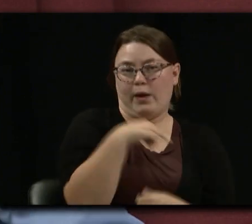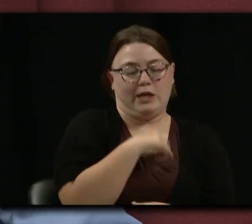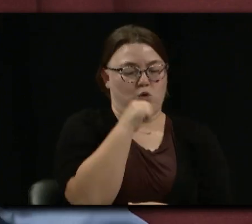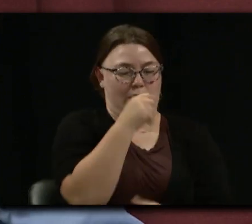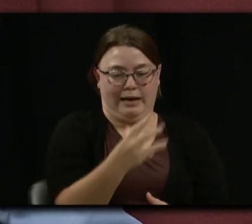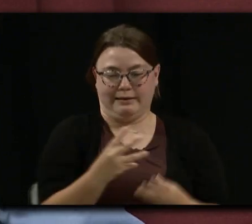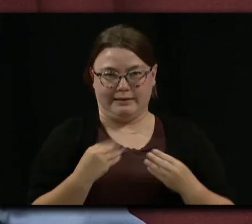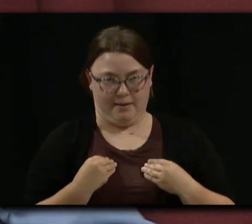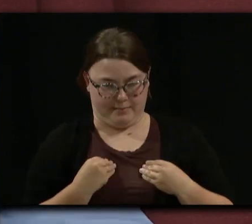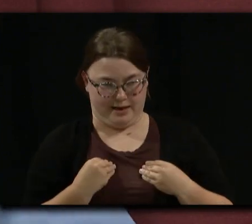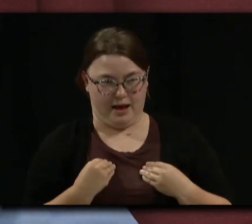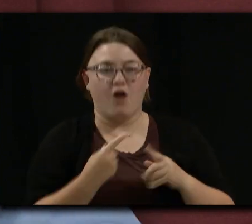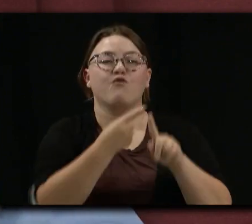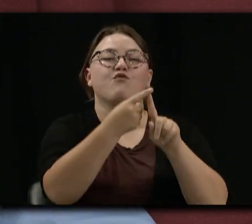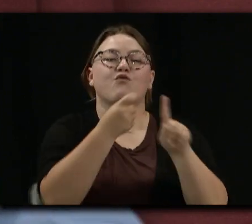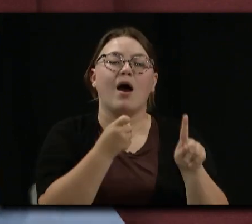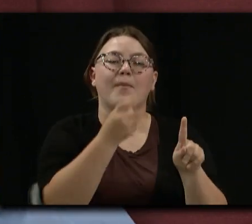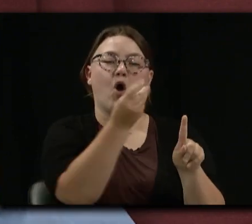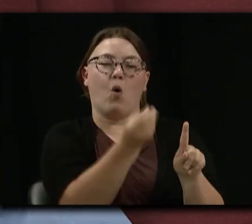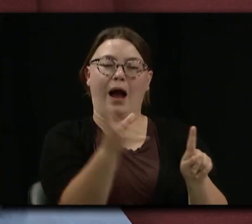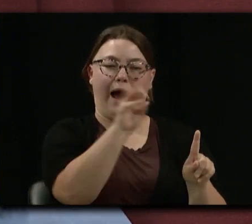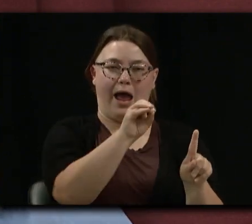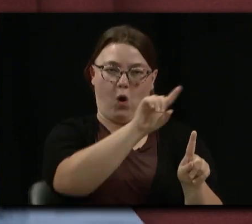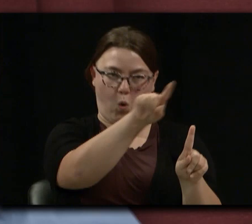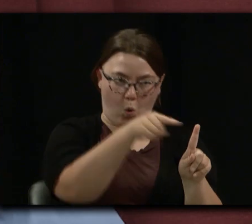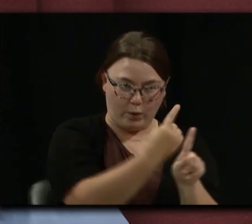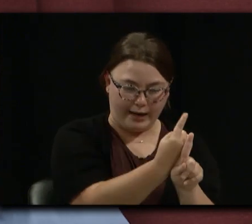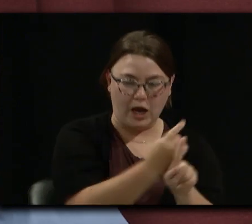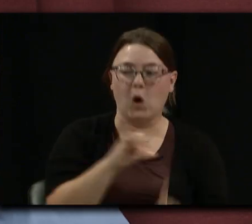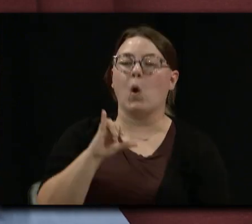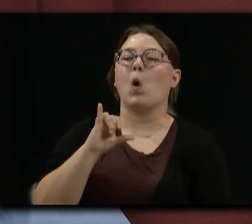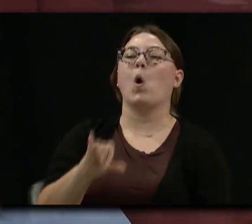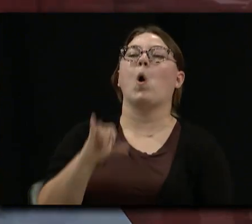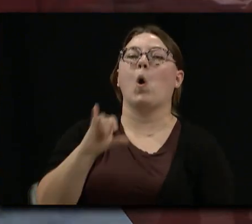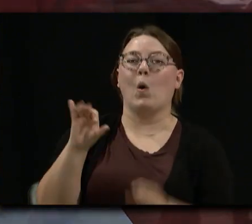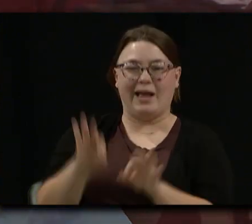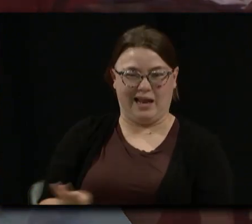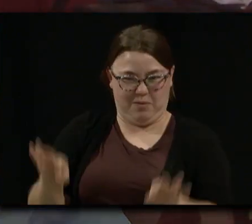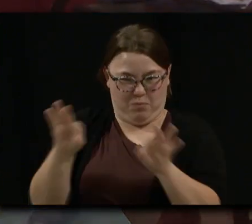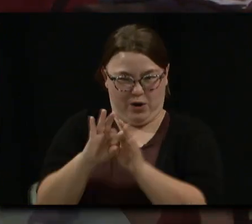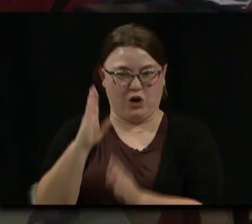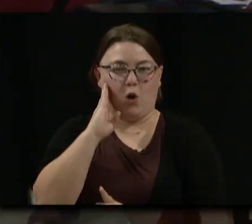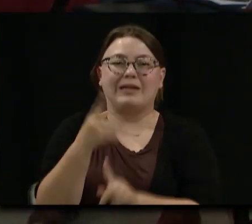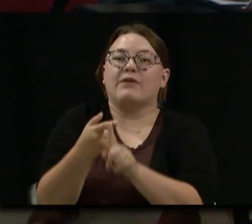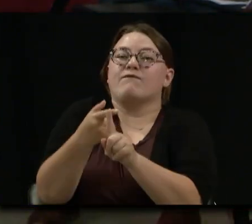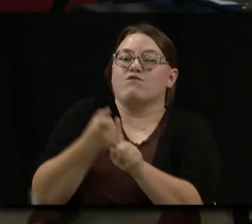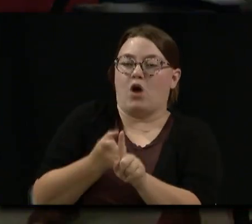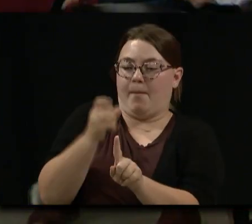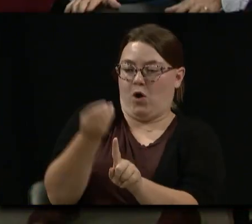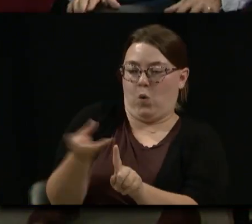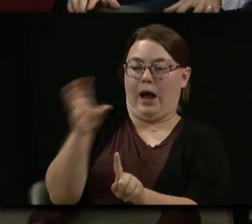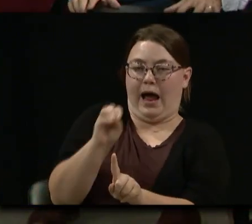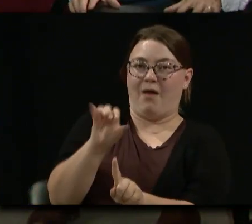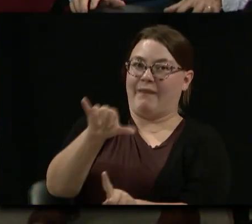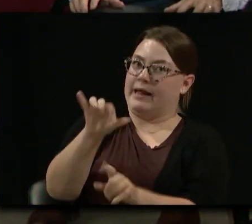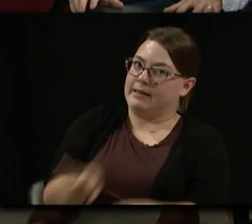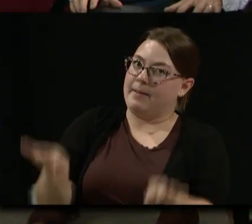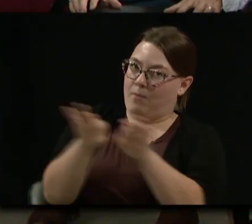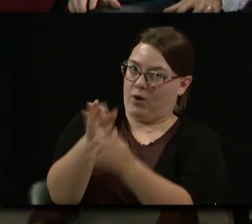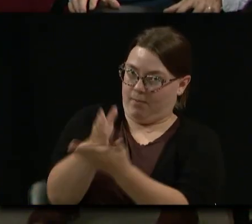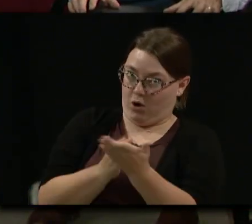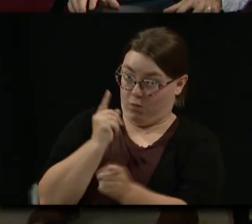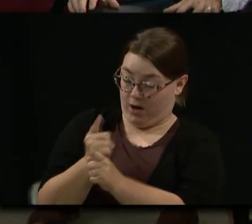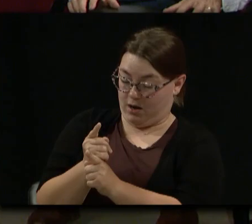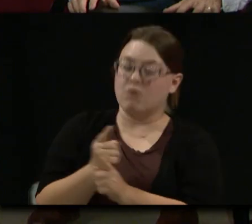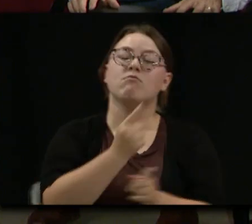by the state of Ohio. By the state. Okay, so important to remember that and recognize it's issued by the state would be an important qualifier there. Absolutely, it has to